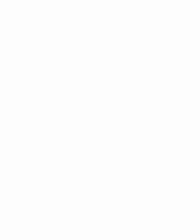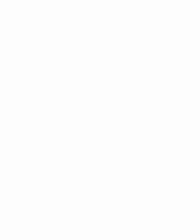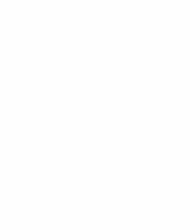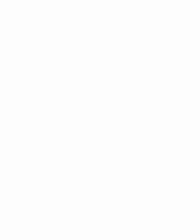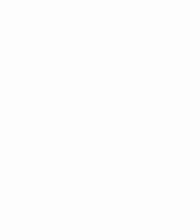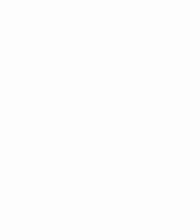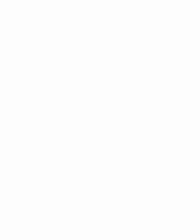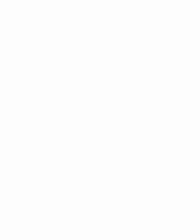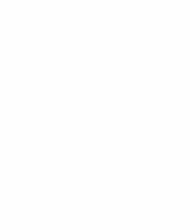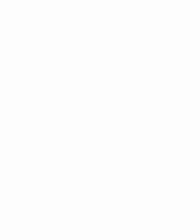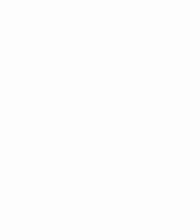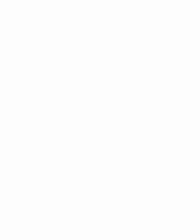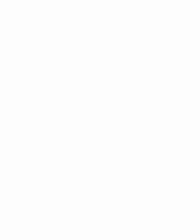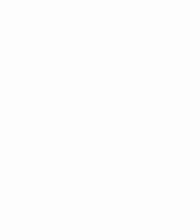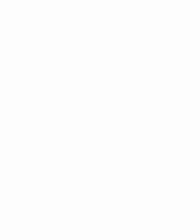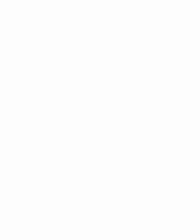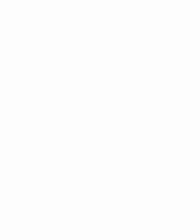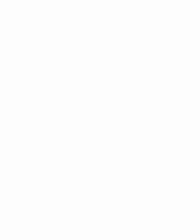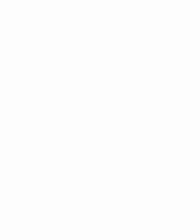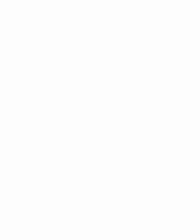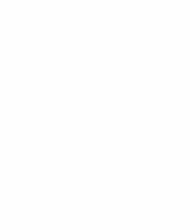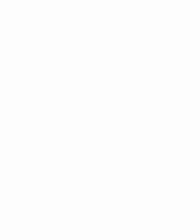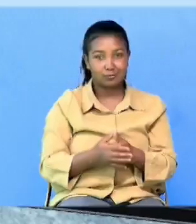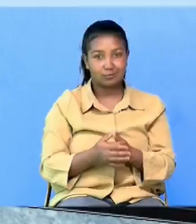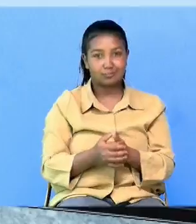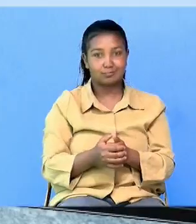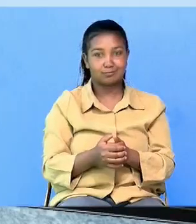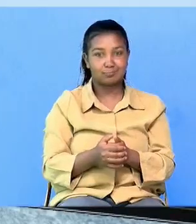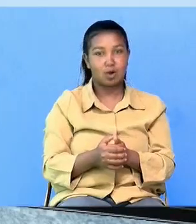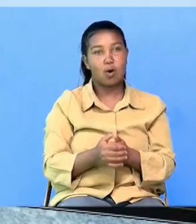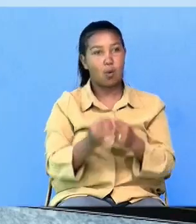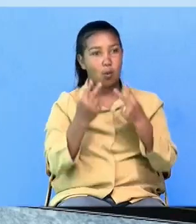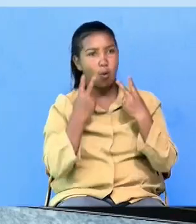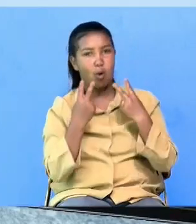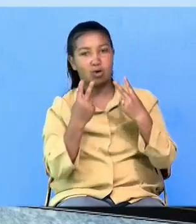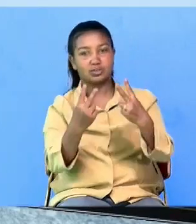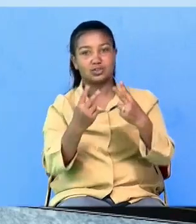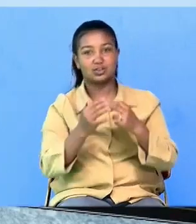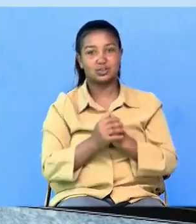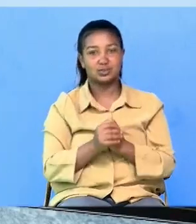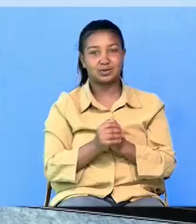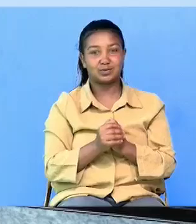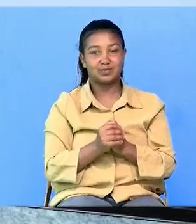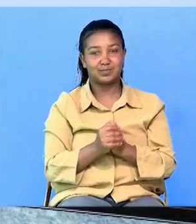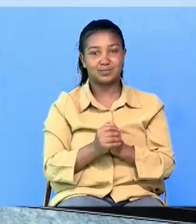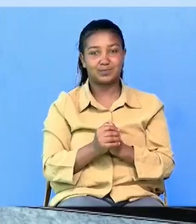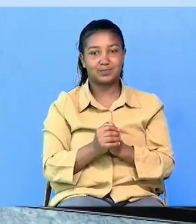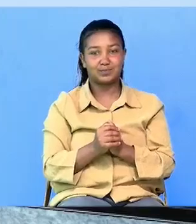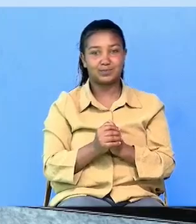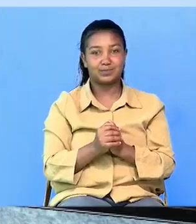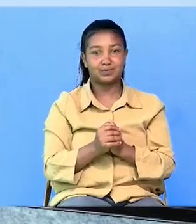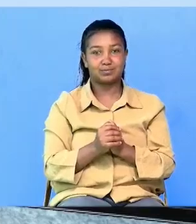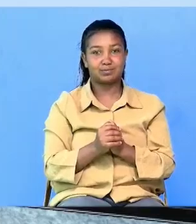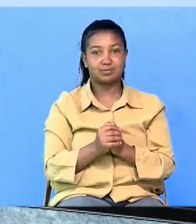go. You see, wash,